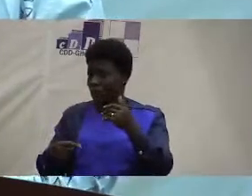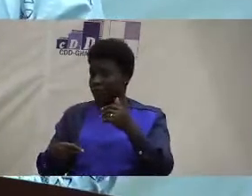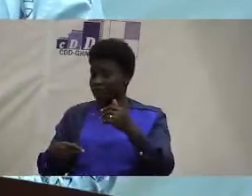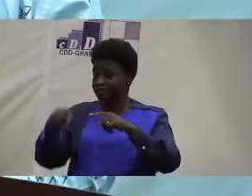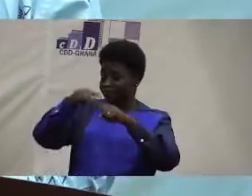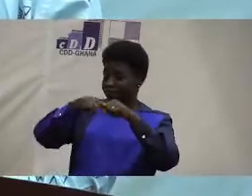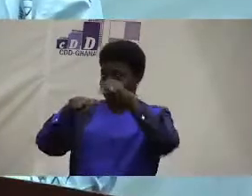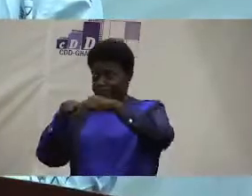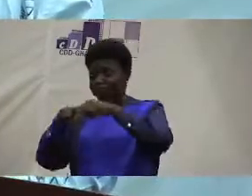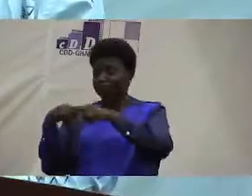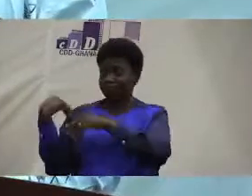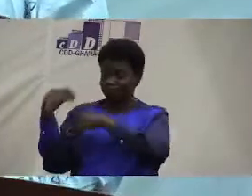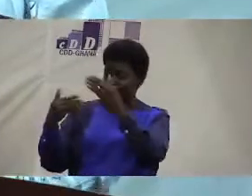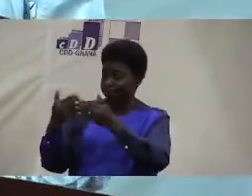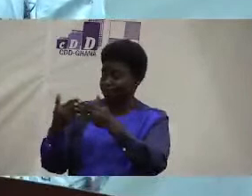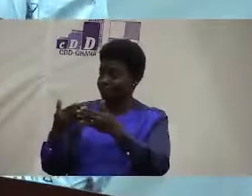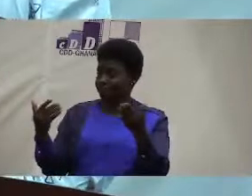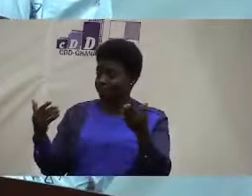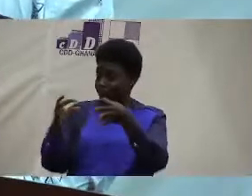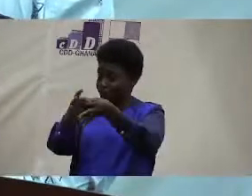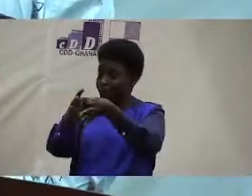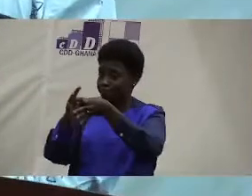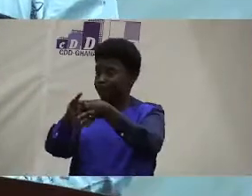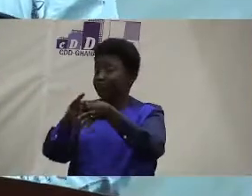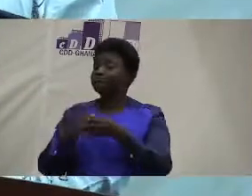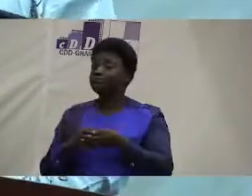She raised the role of ECOWAS.